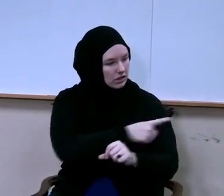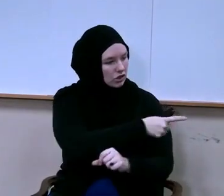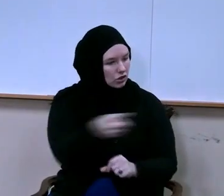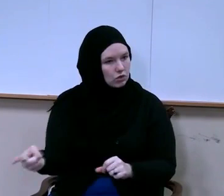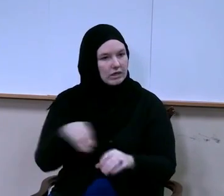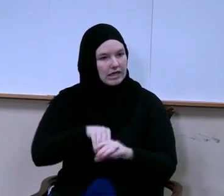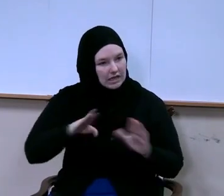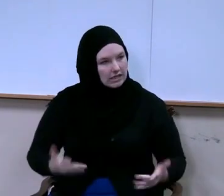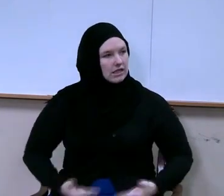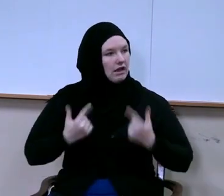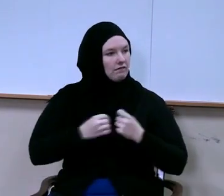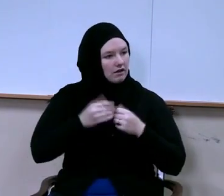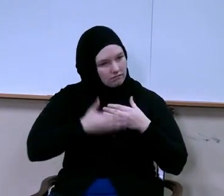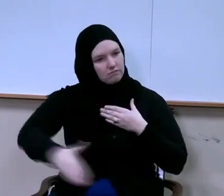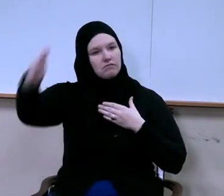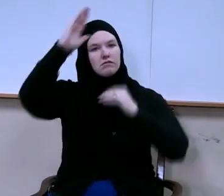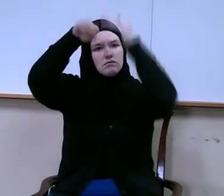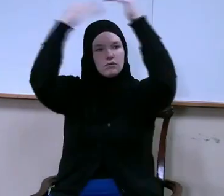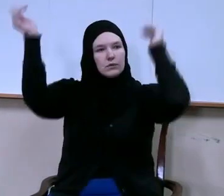in this life and in the hereafter.